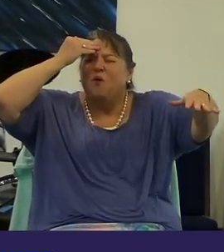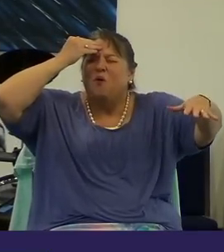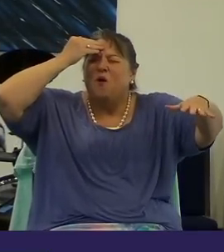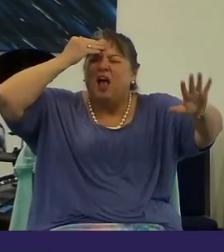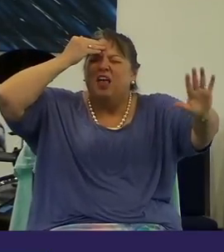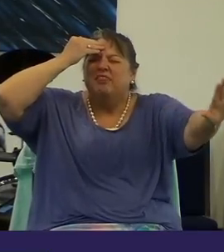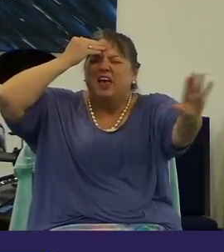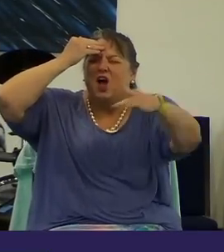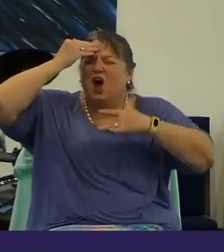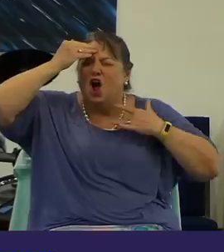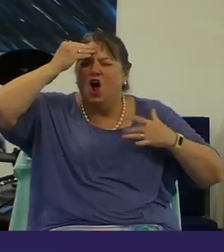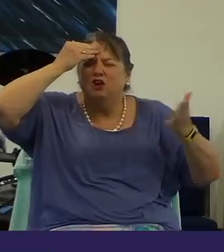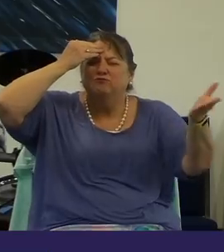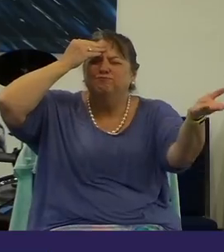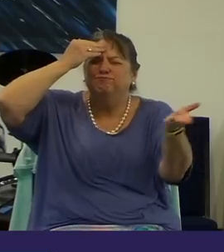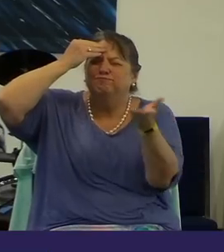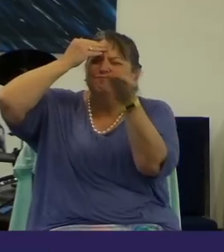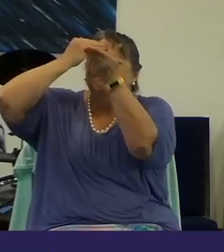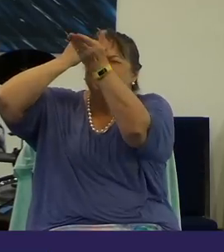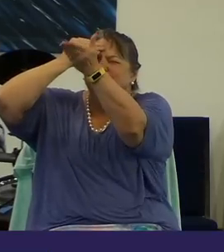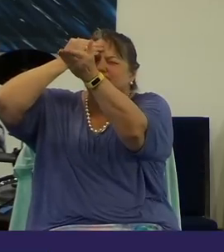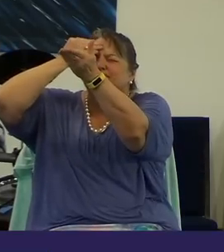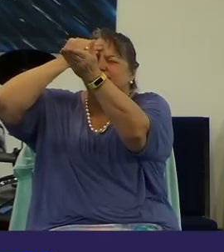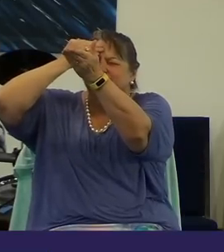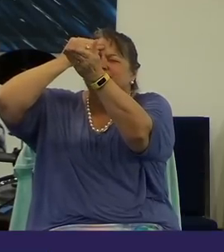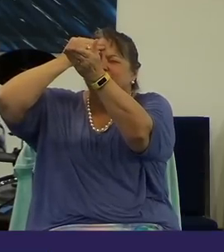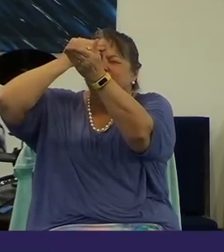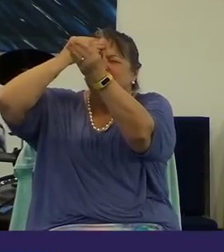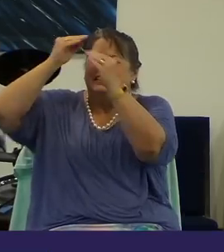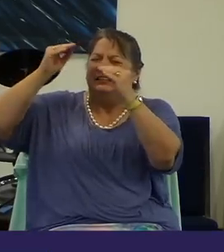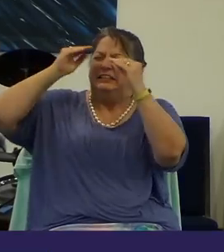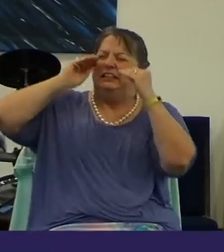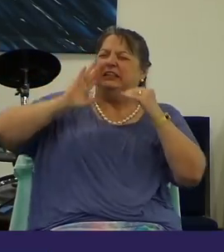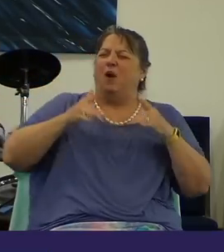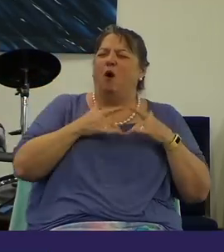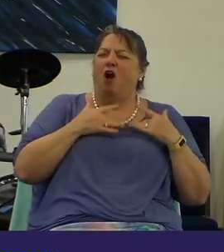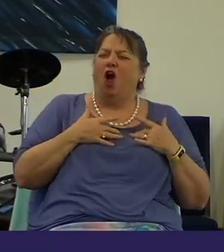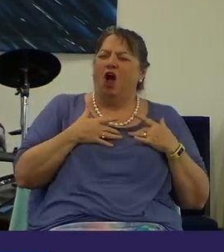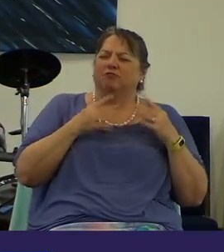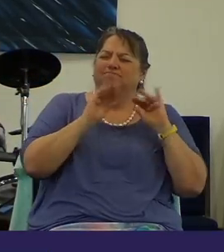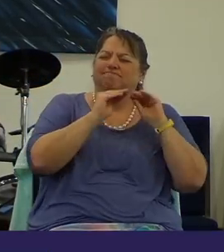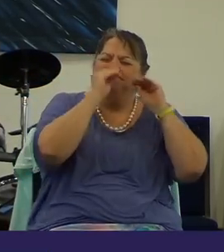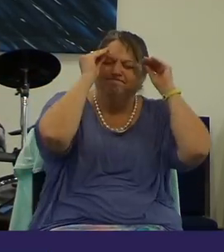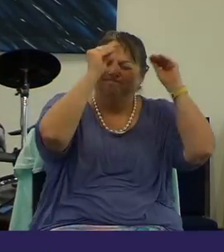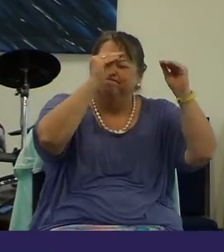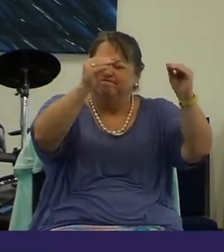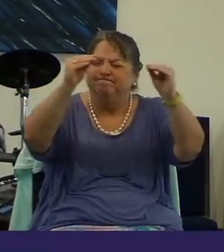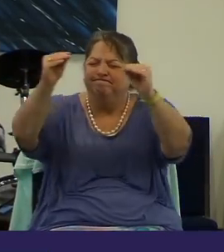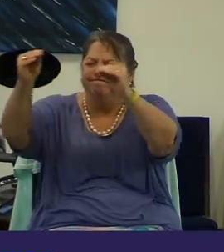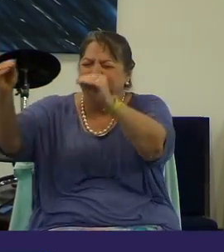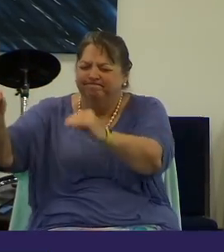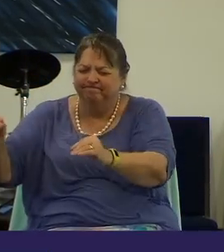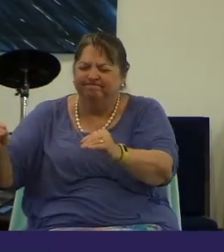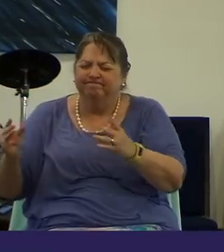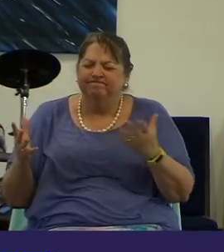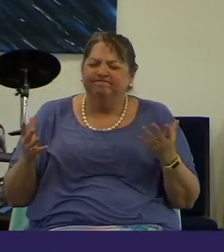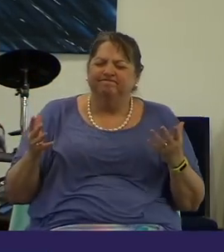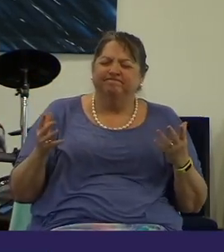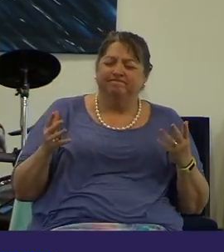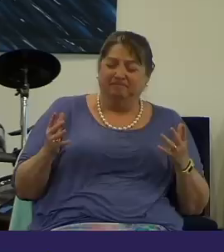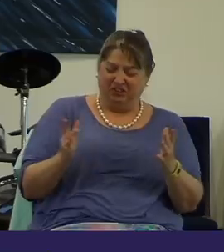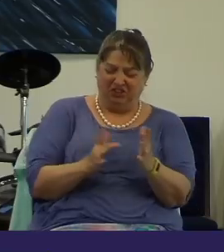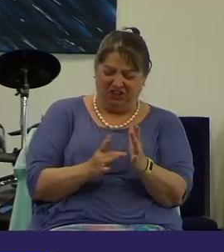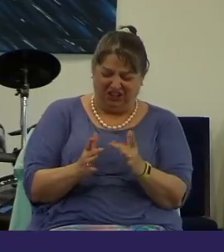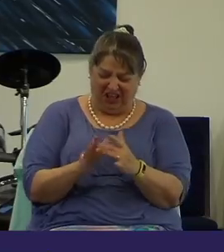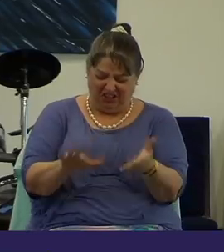in Jesus' name, and we invite you, Spirit of God, to speak to our hearts. Spirit of God, you have such an impact in our lives. You raised Jesus from